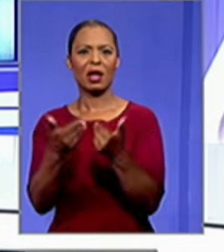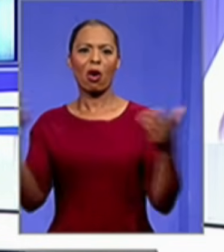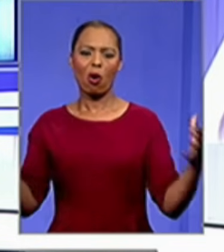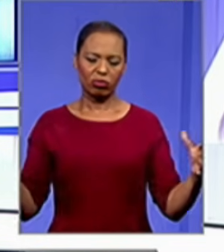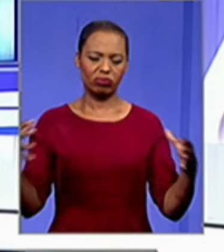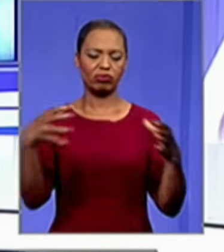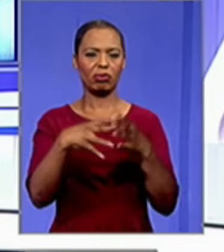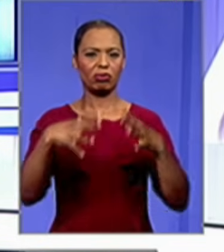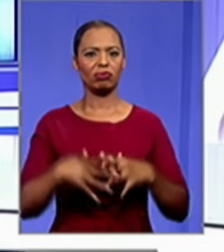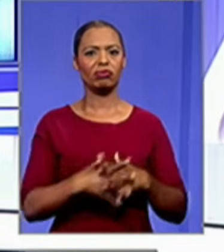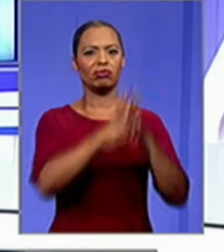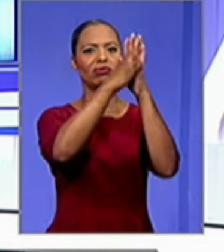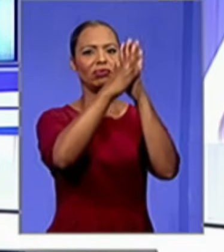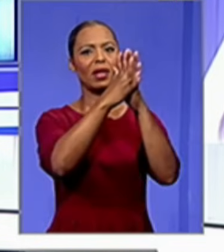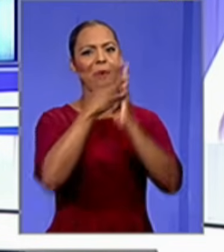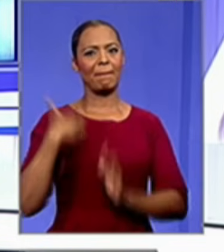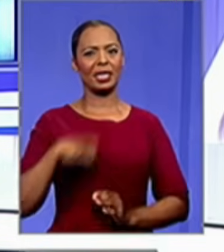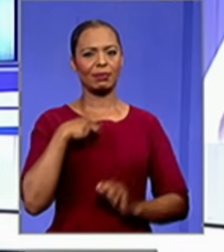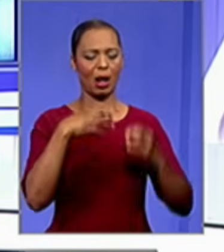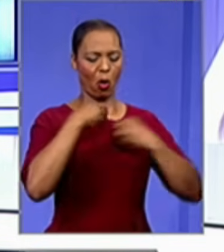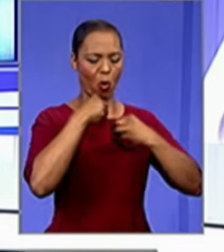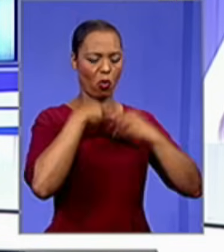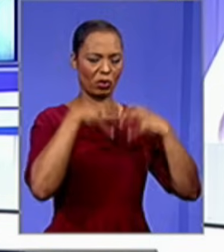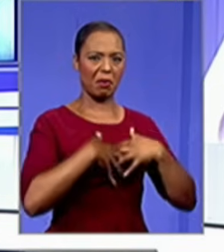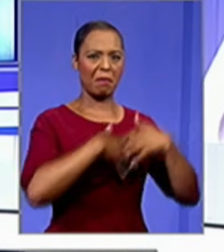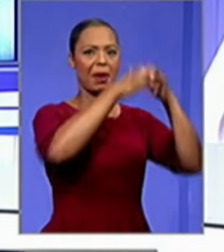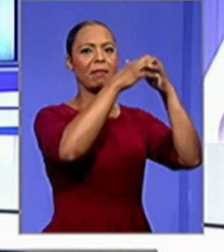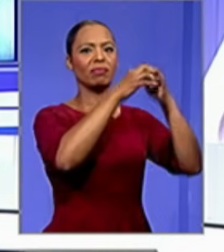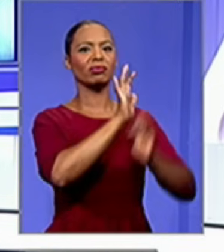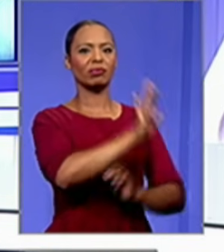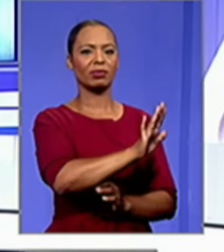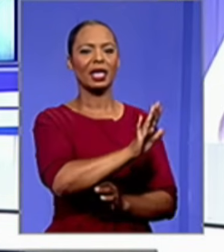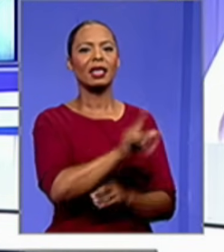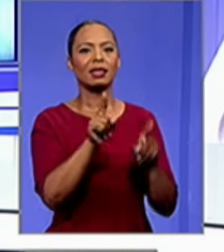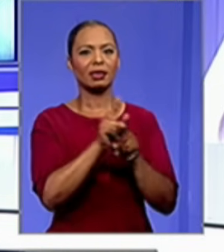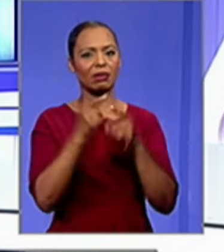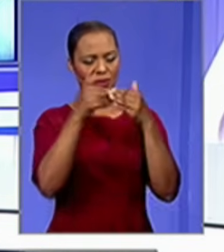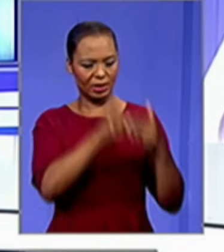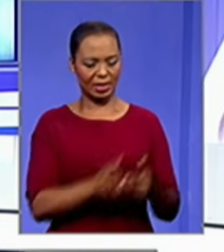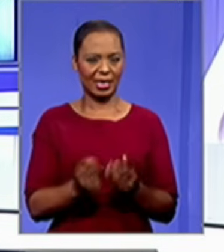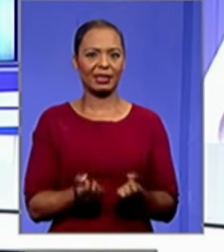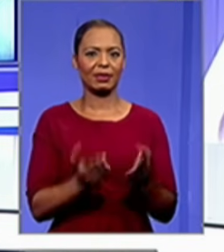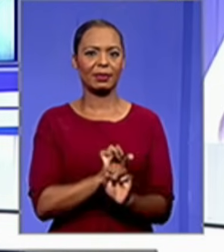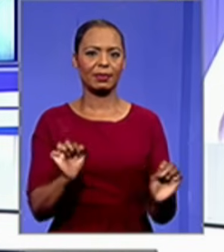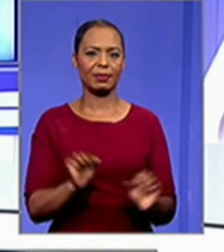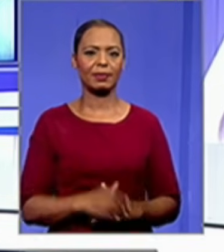itlhamela masepala wo e lego wa bona o le noši le go ela hloko dinyakwa tša bona.